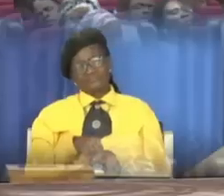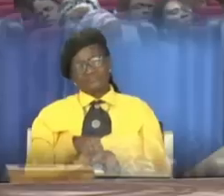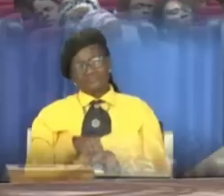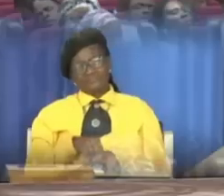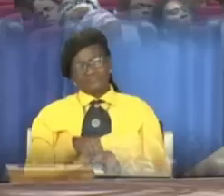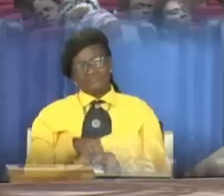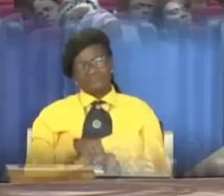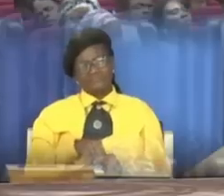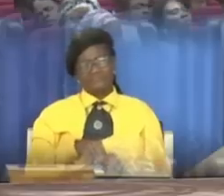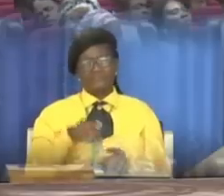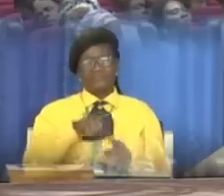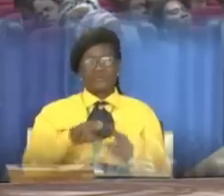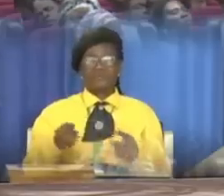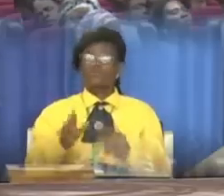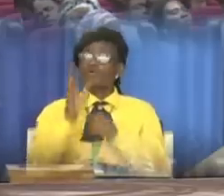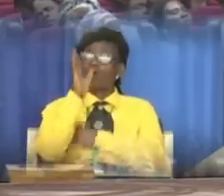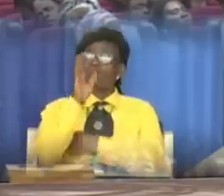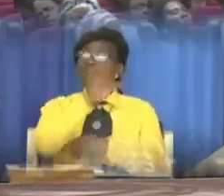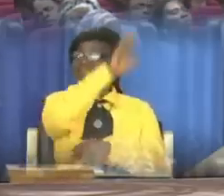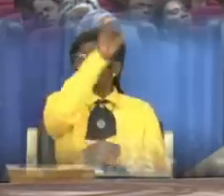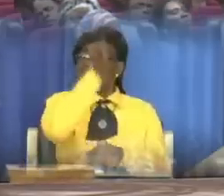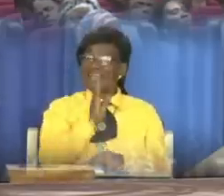But God never begs.